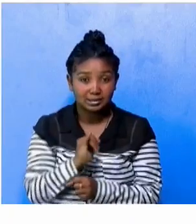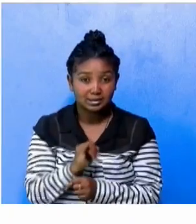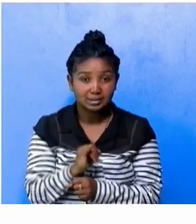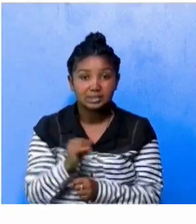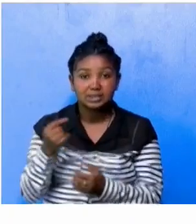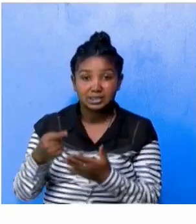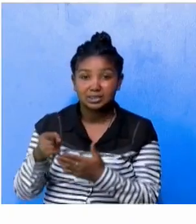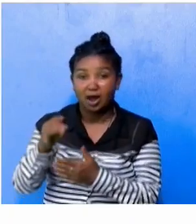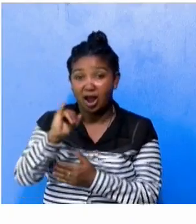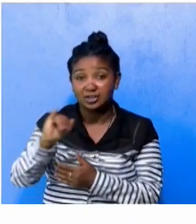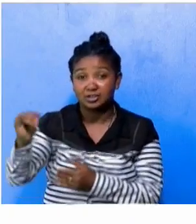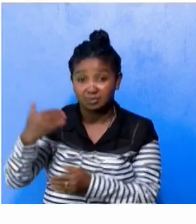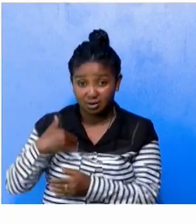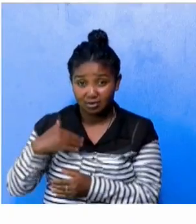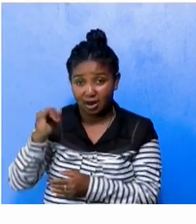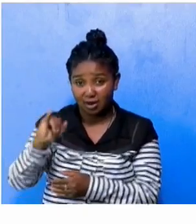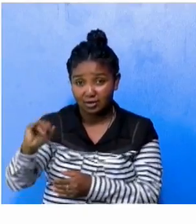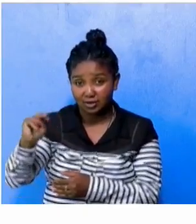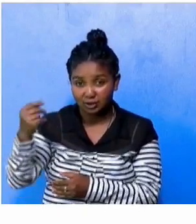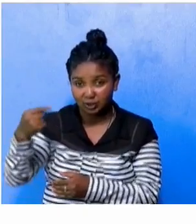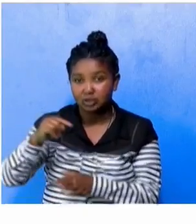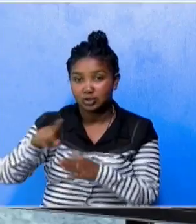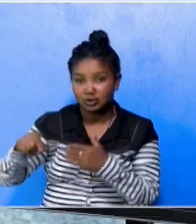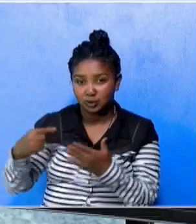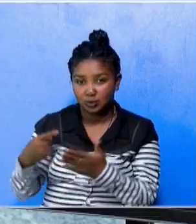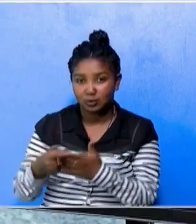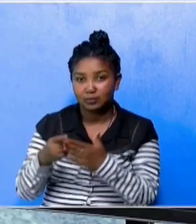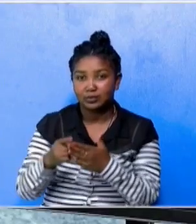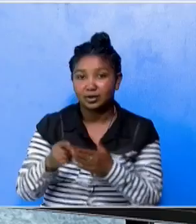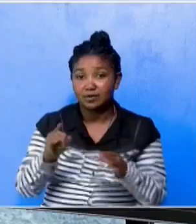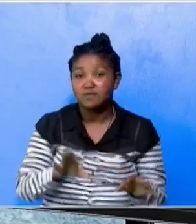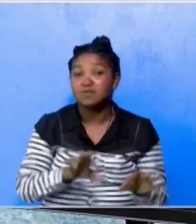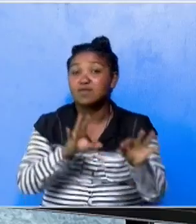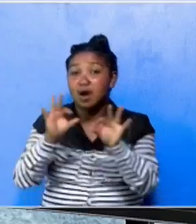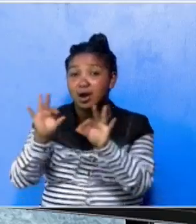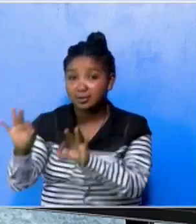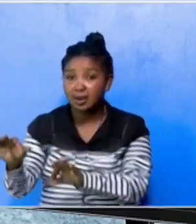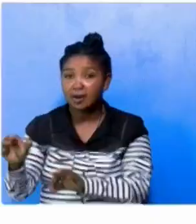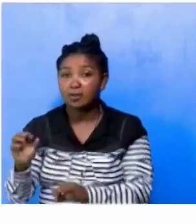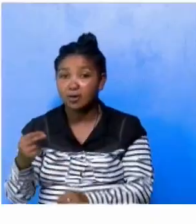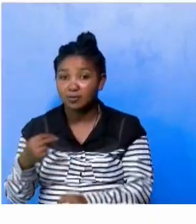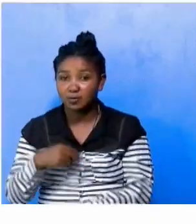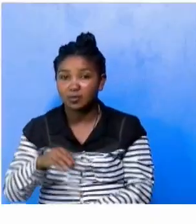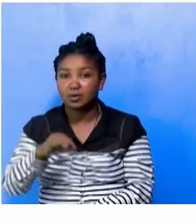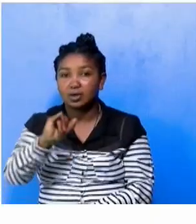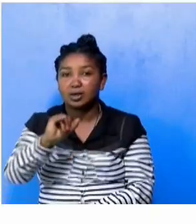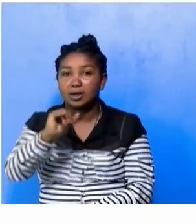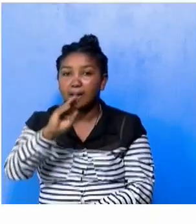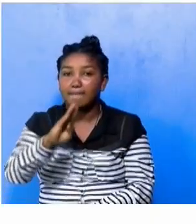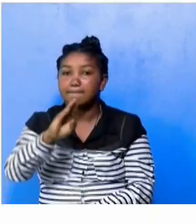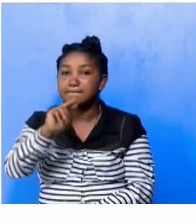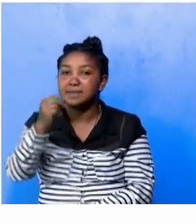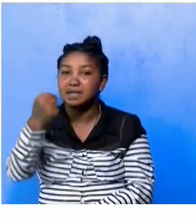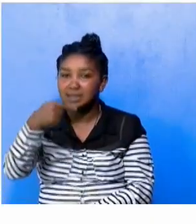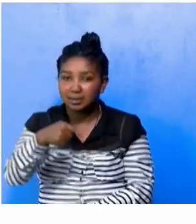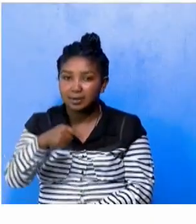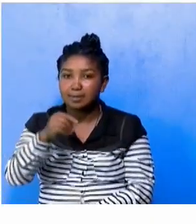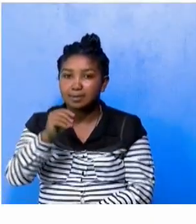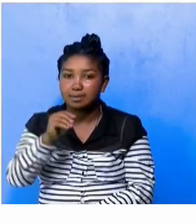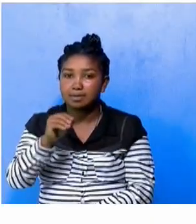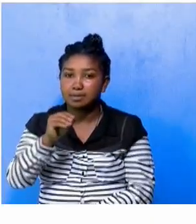just here is ing form, yeah? So instead of this one, we have to use being, be